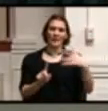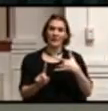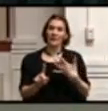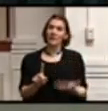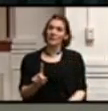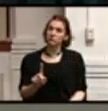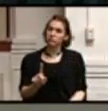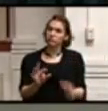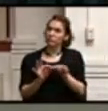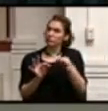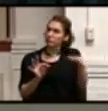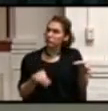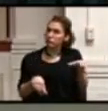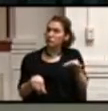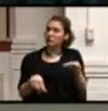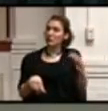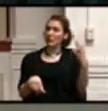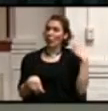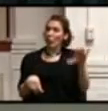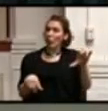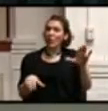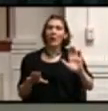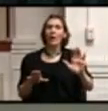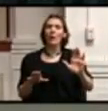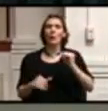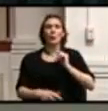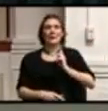the concerns, and I think if we